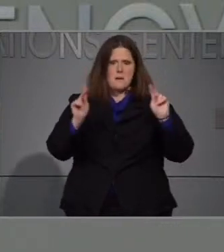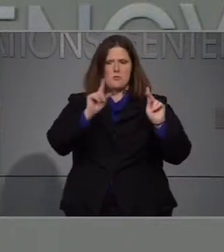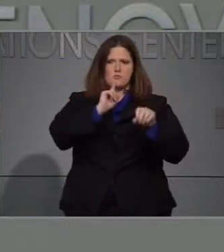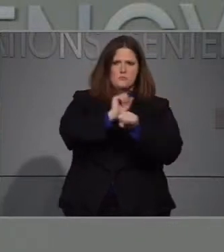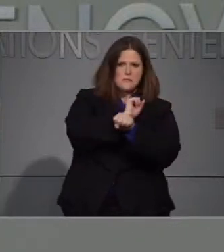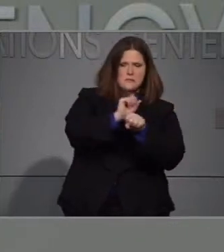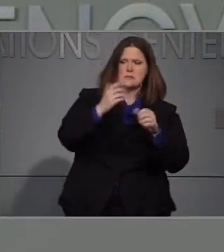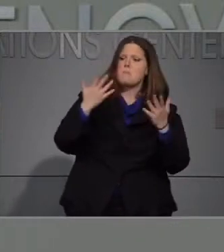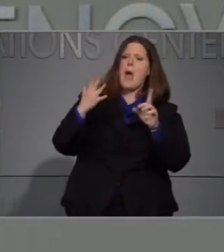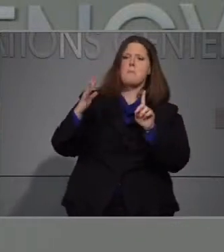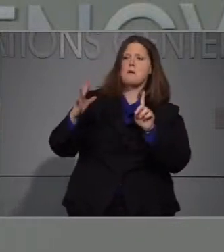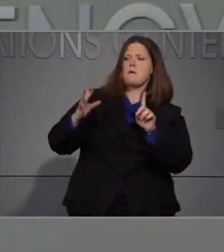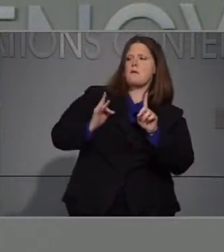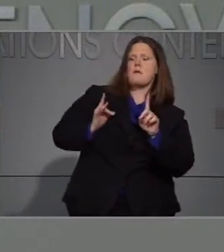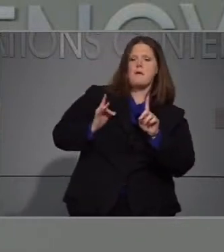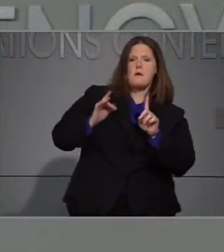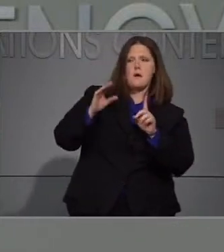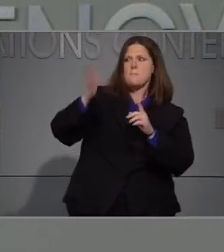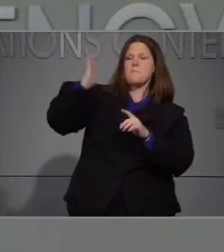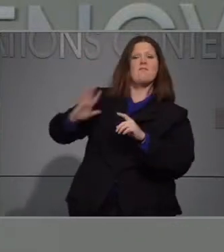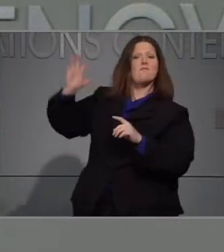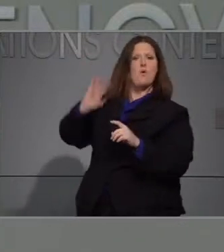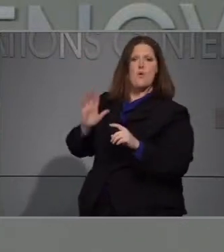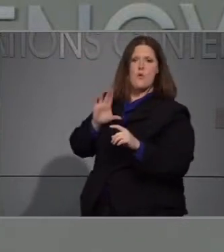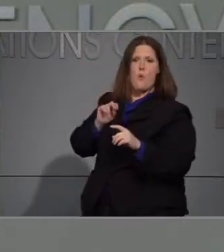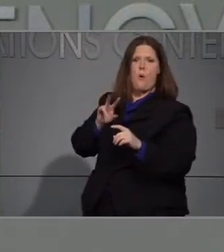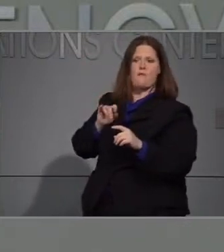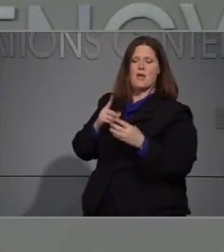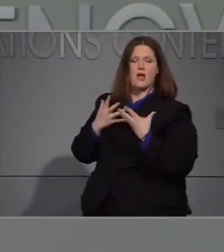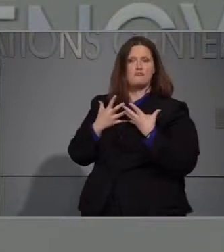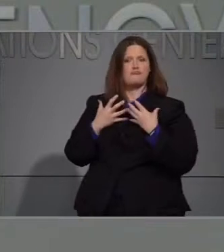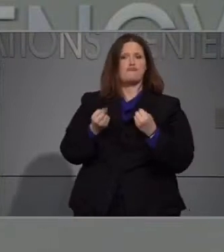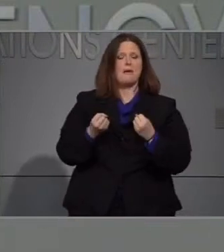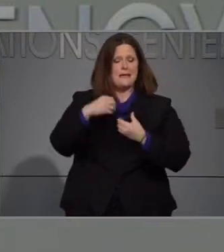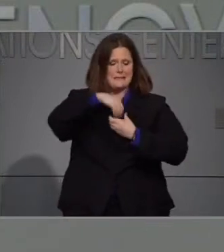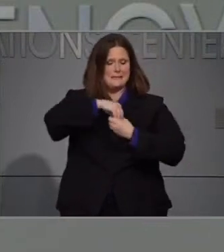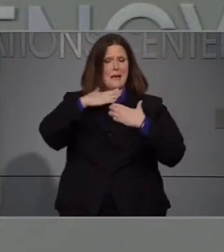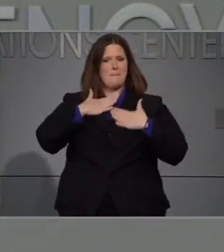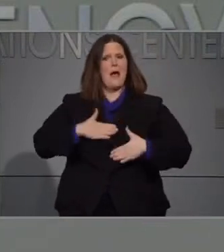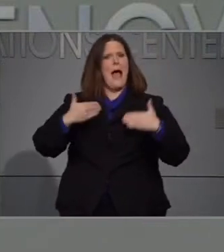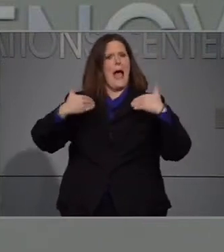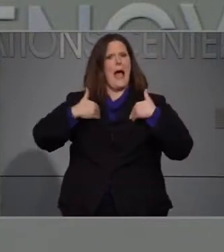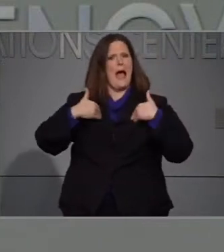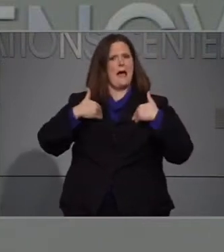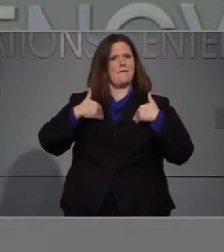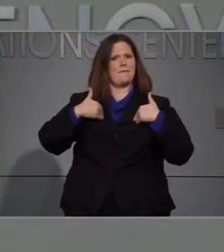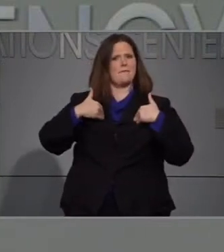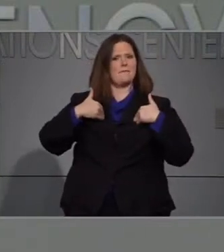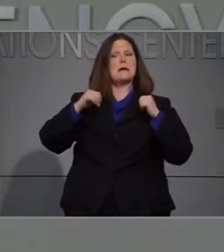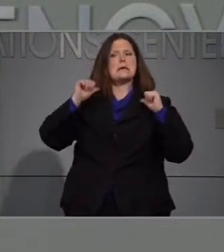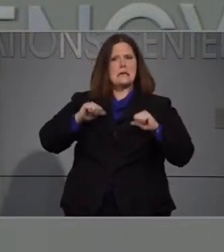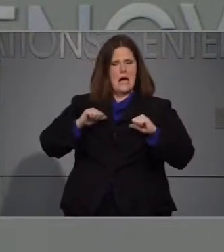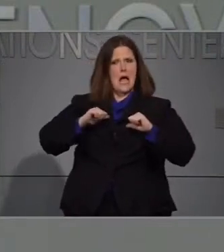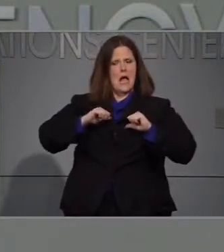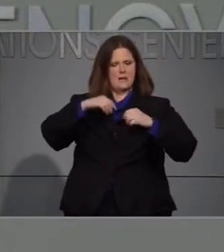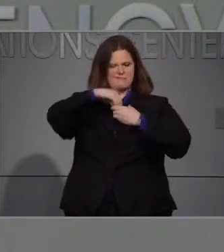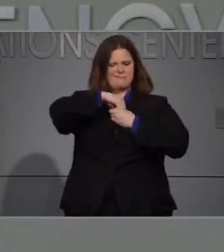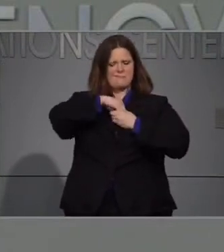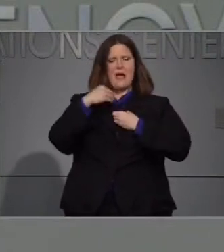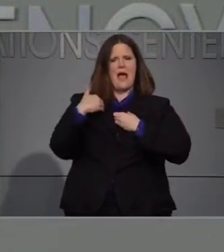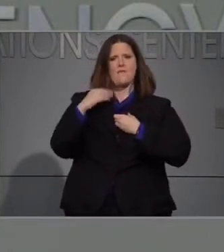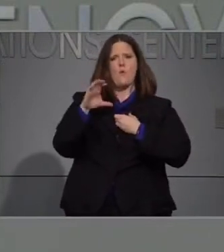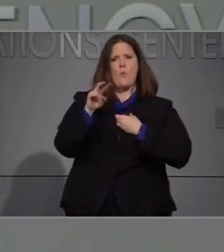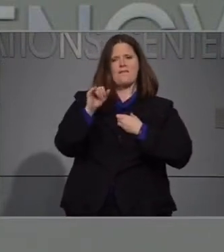been exposed to COVID-19, have had it in the past, and do they have now antibodies to COVID-19. And what we're seeing is while we are picking